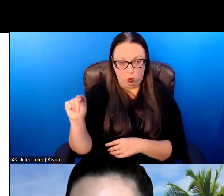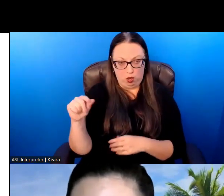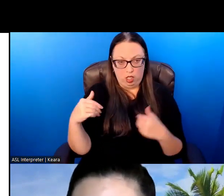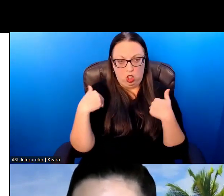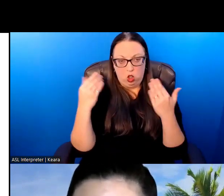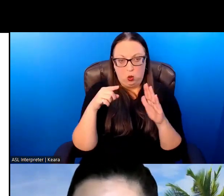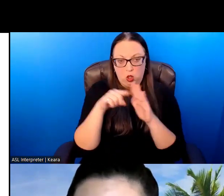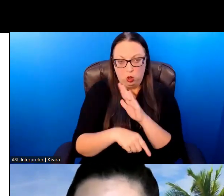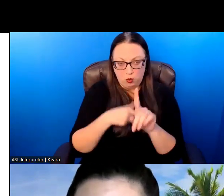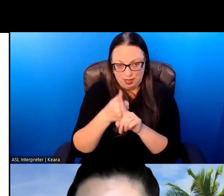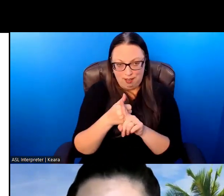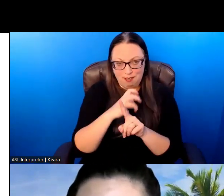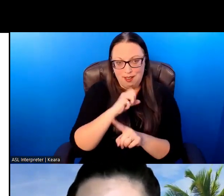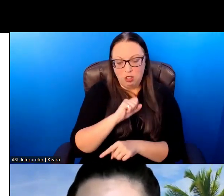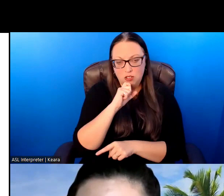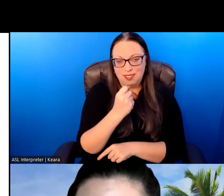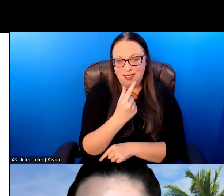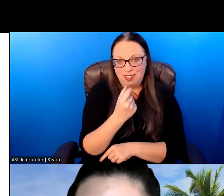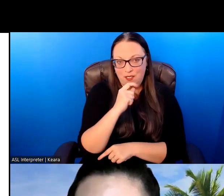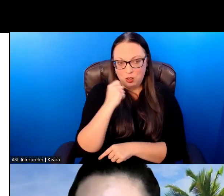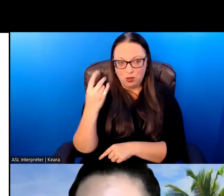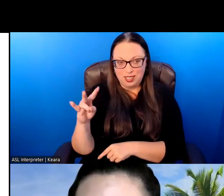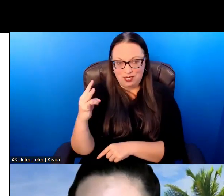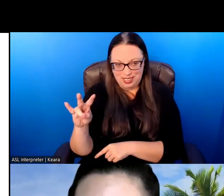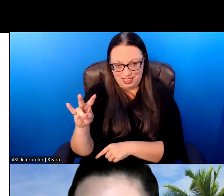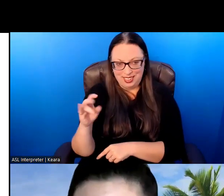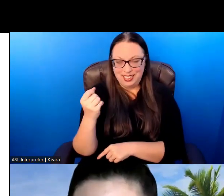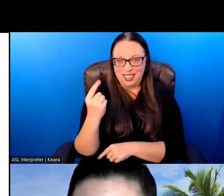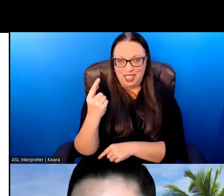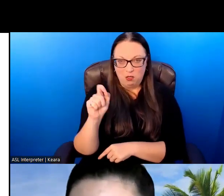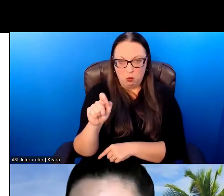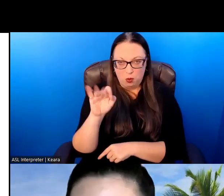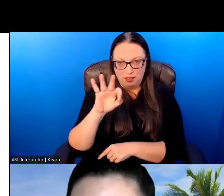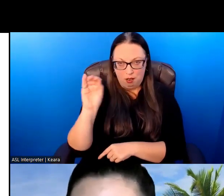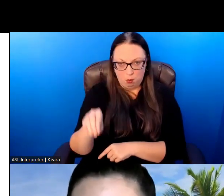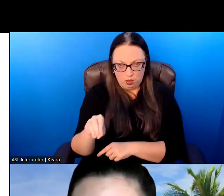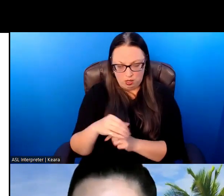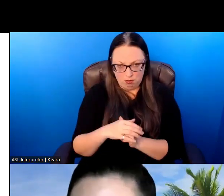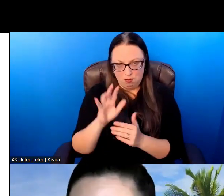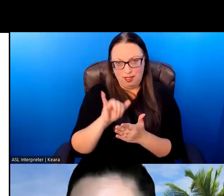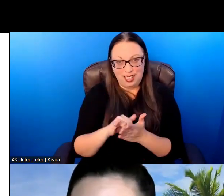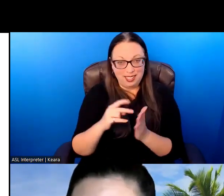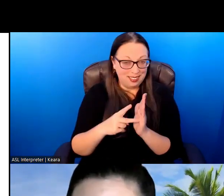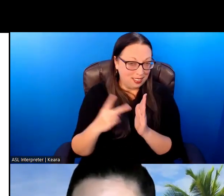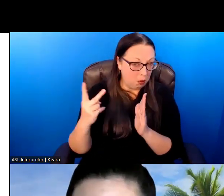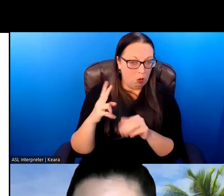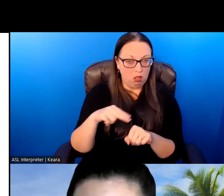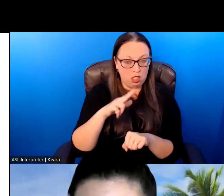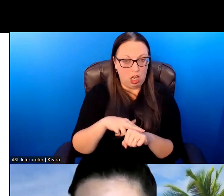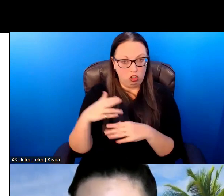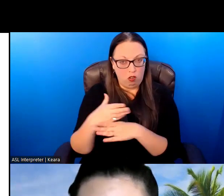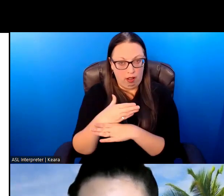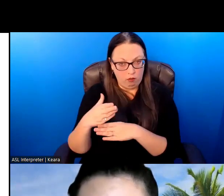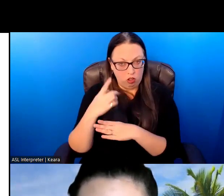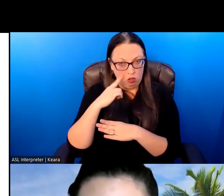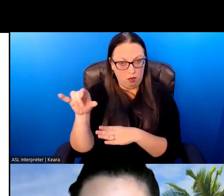suicide ages 11 to 17 rates is 11.9%. This is more than double the national rate for